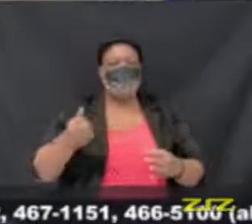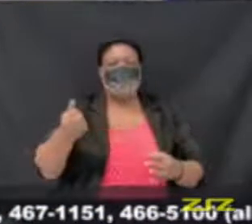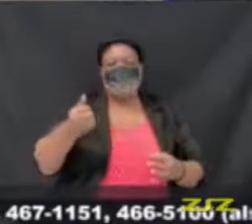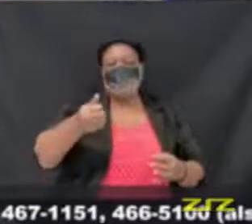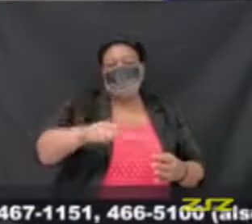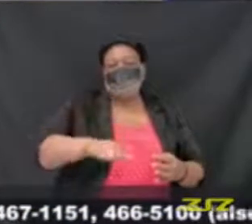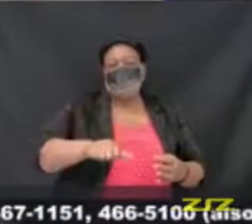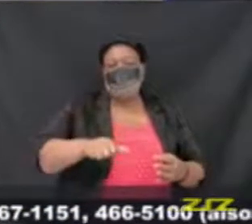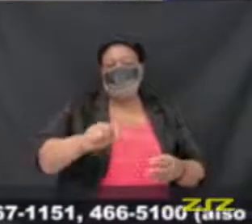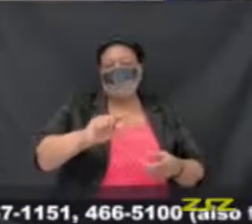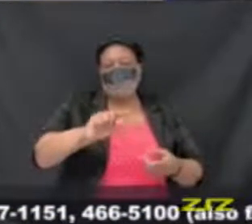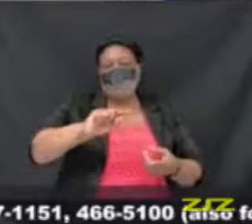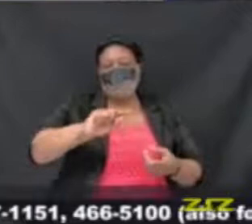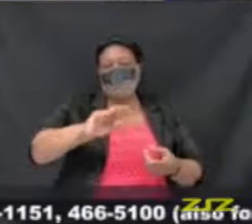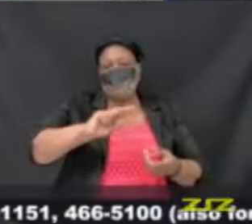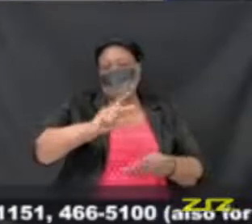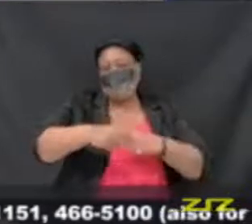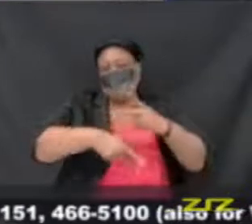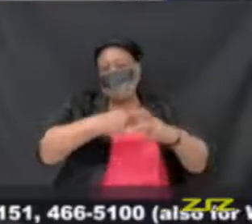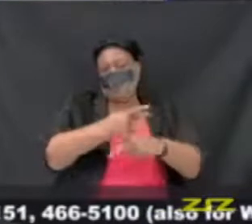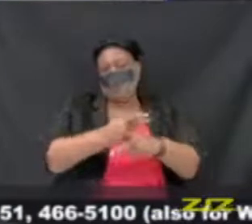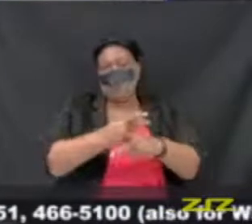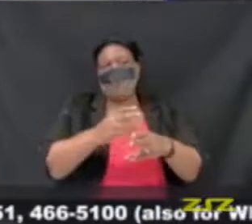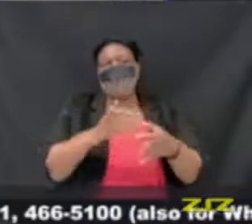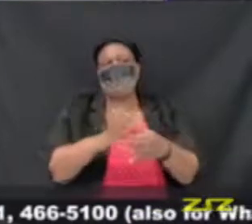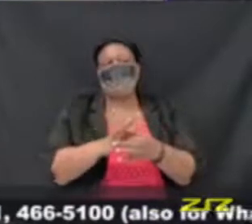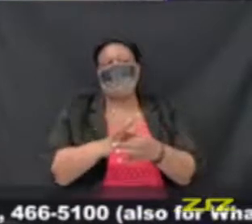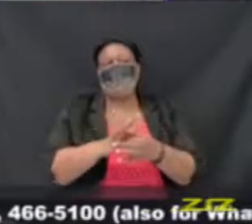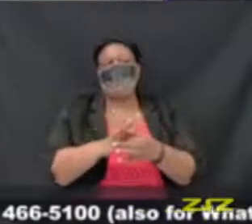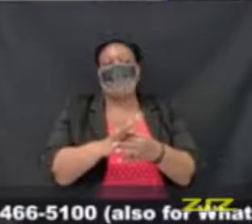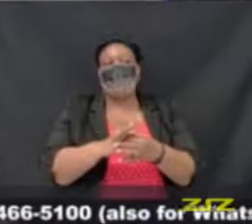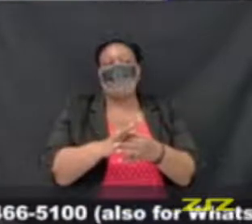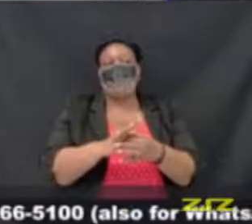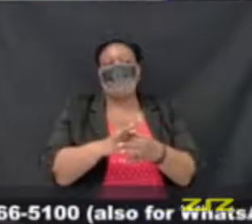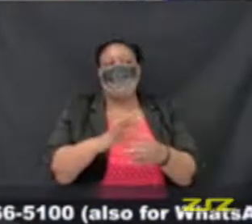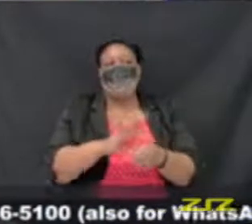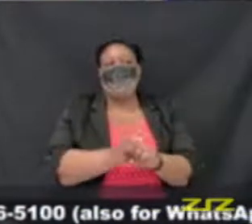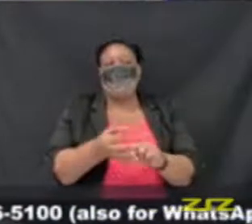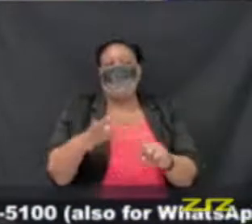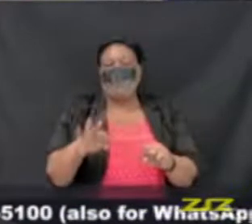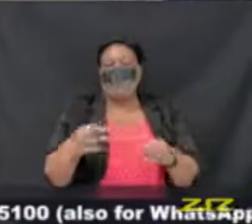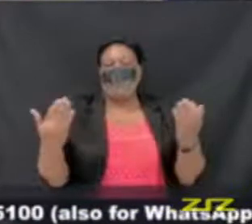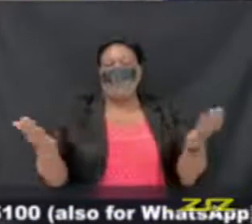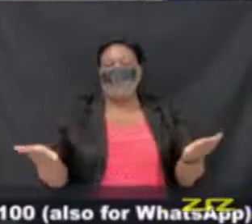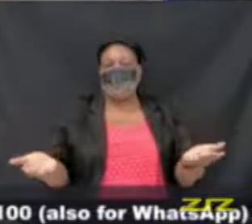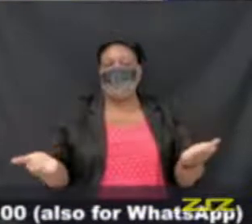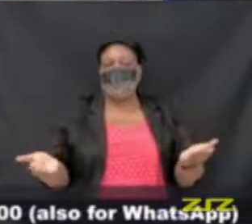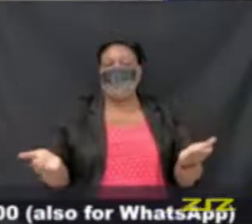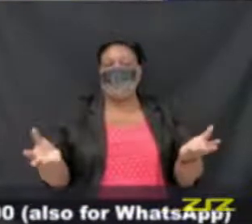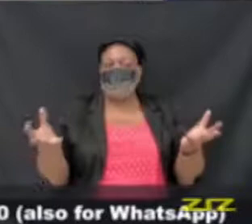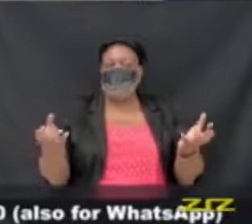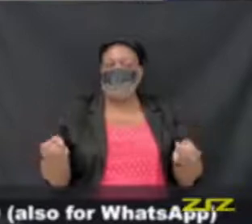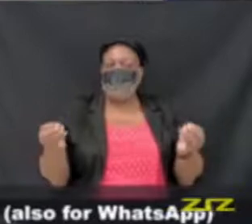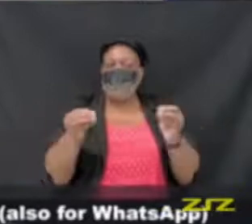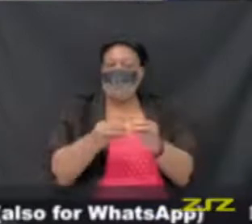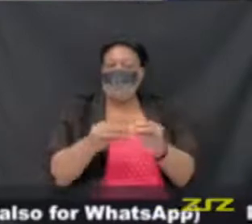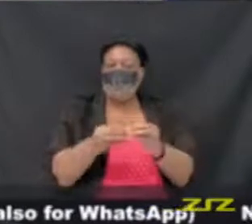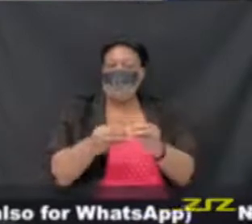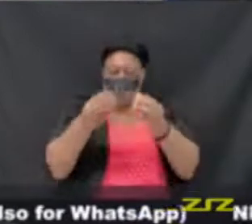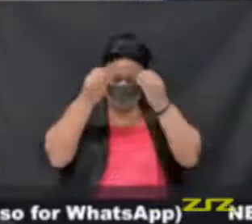are in the Federation other than the Lambda variant. Could you give us any update on that? I'll read it